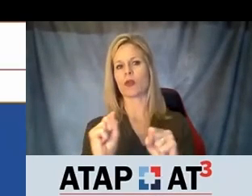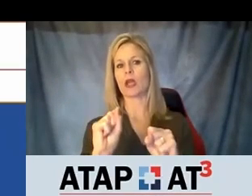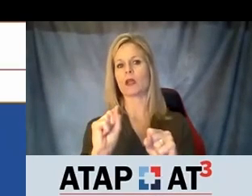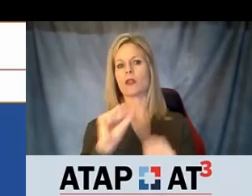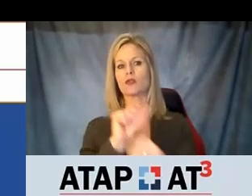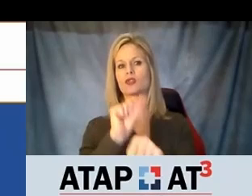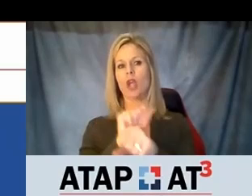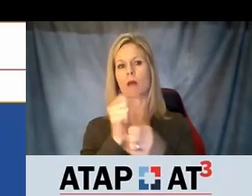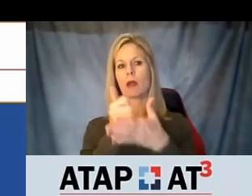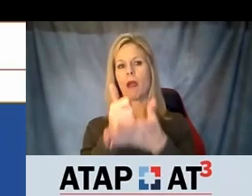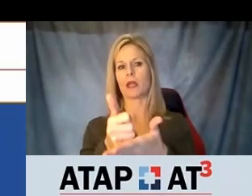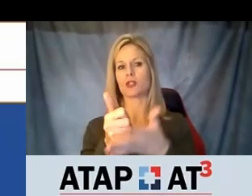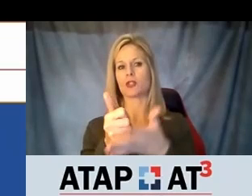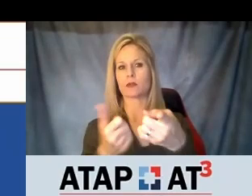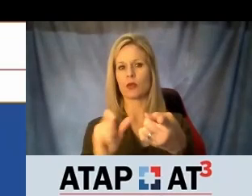Network.